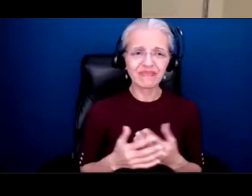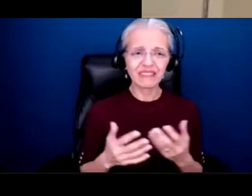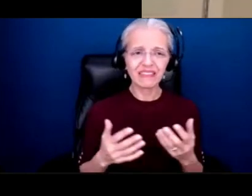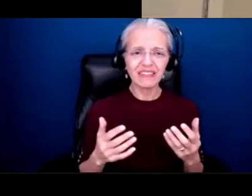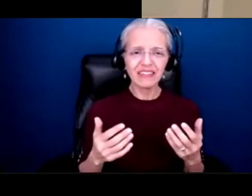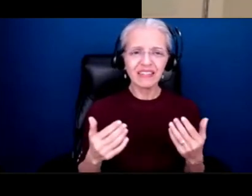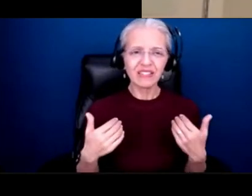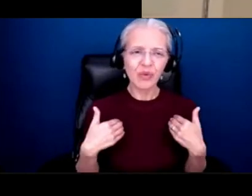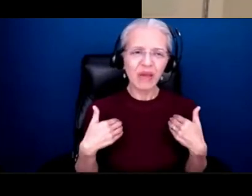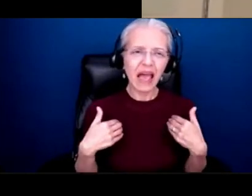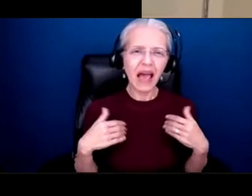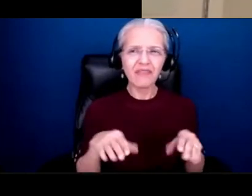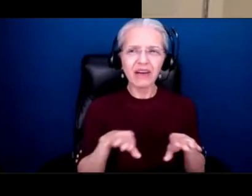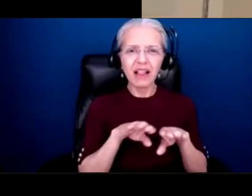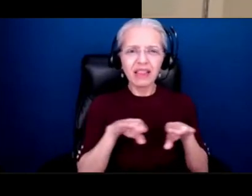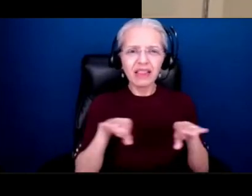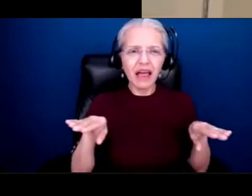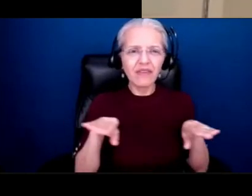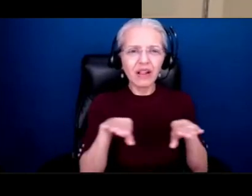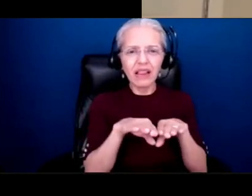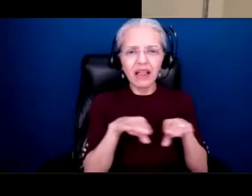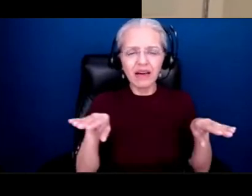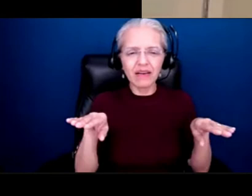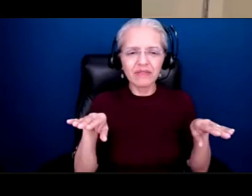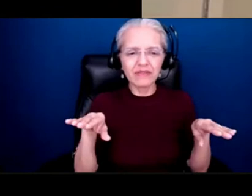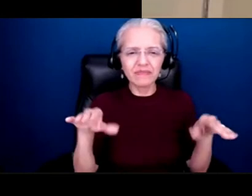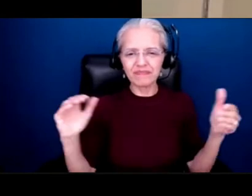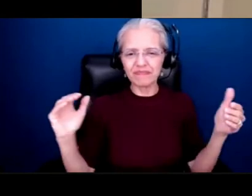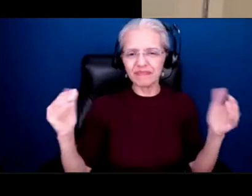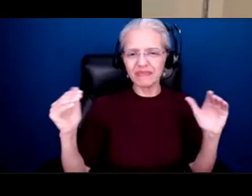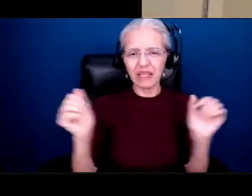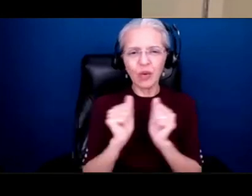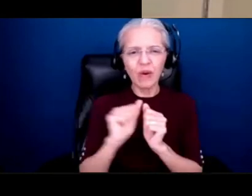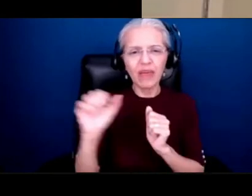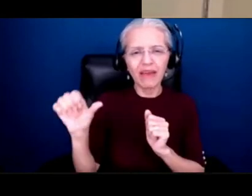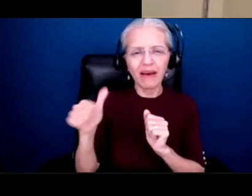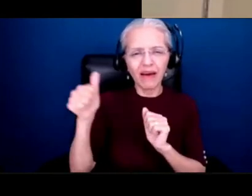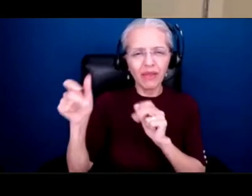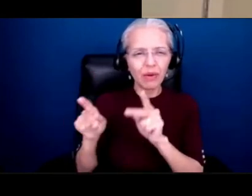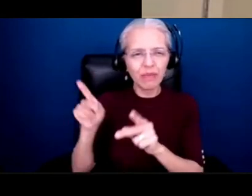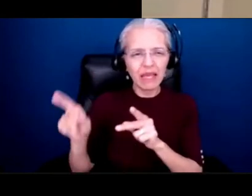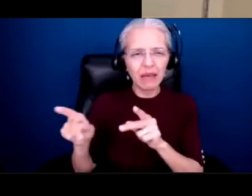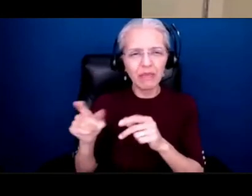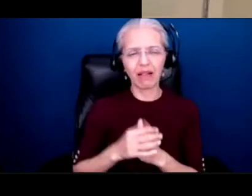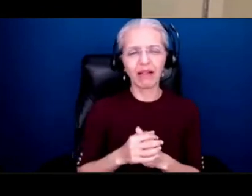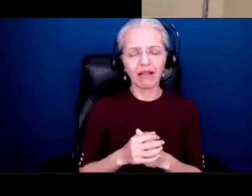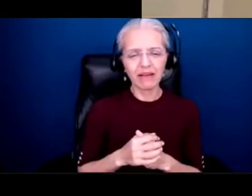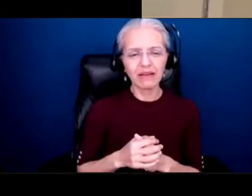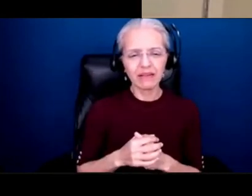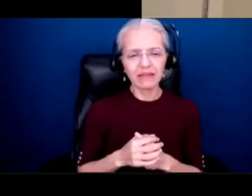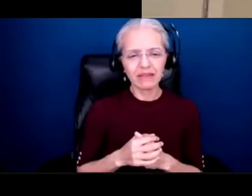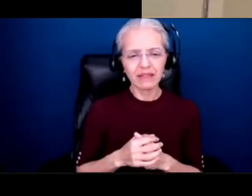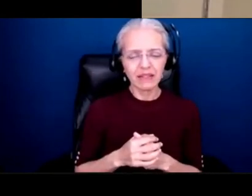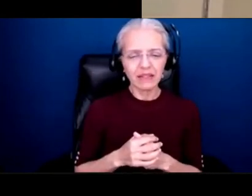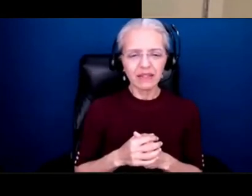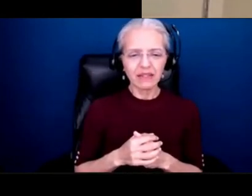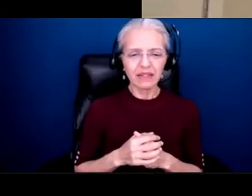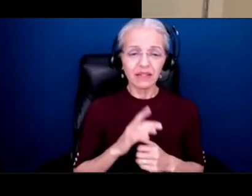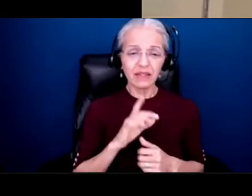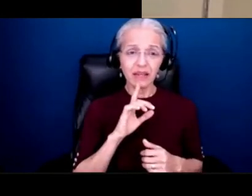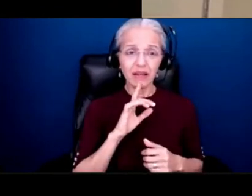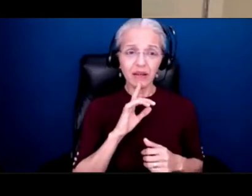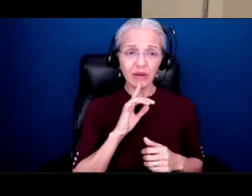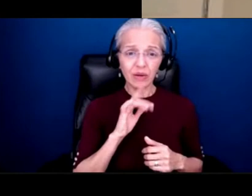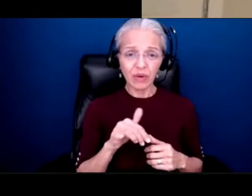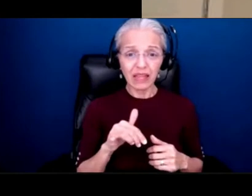parity with other gender people who've always been centered. And I'm talking about, basically in America, white